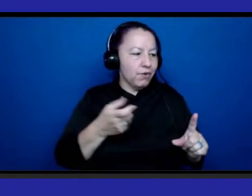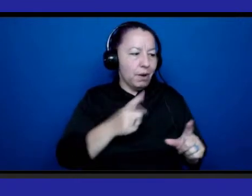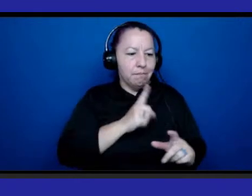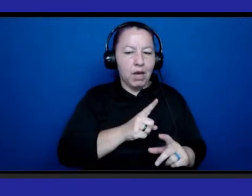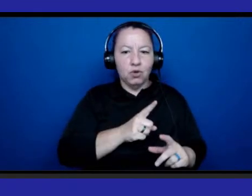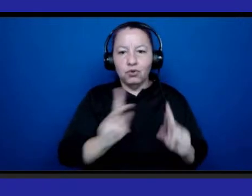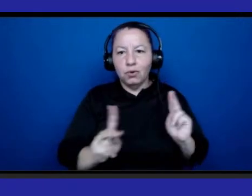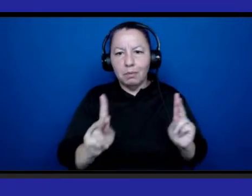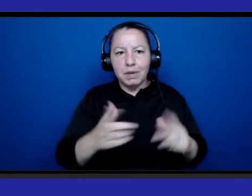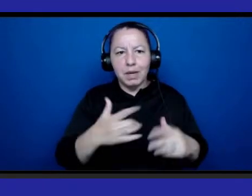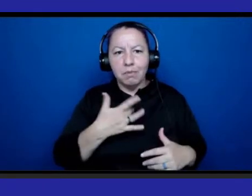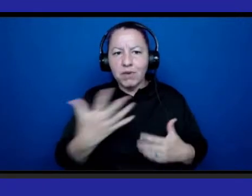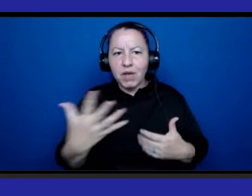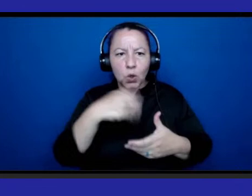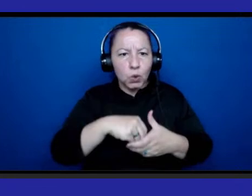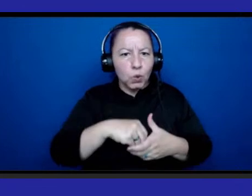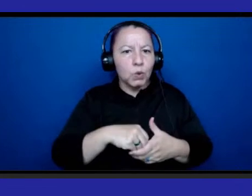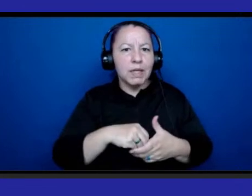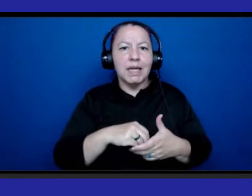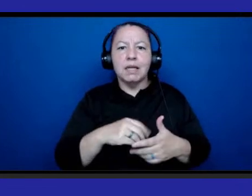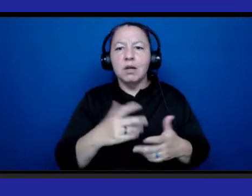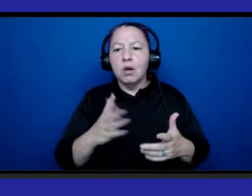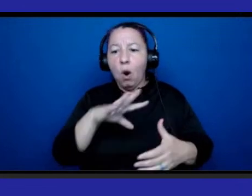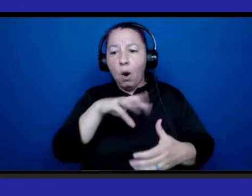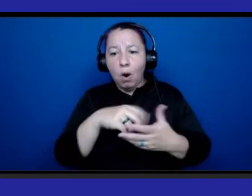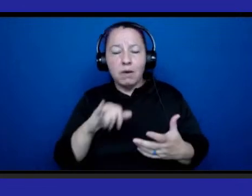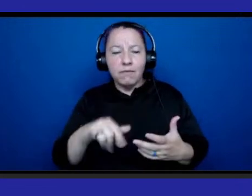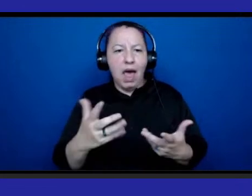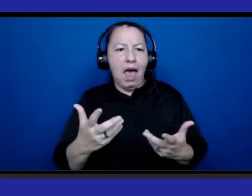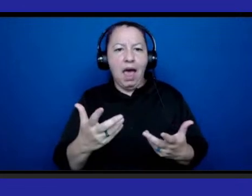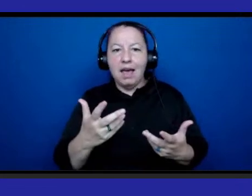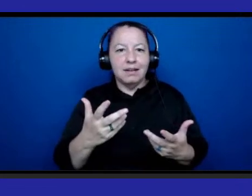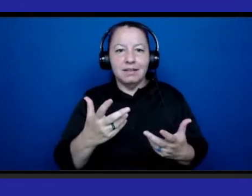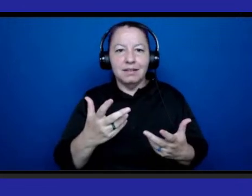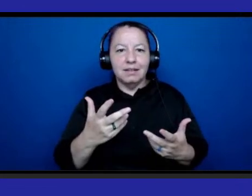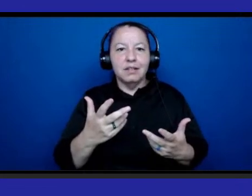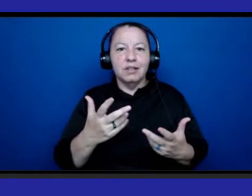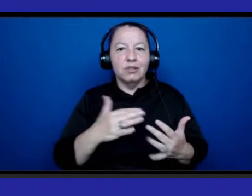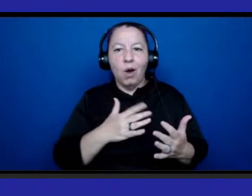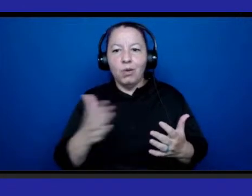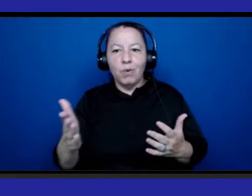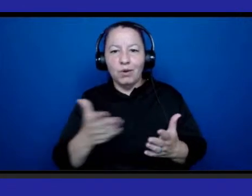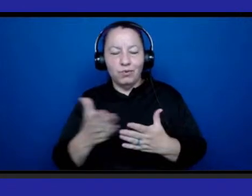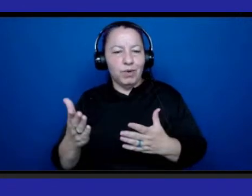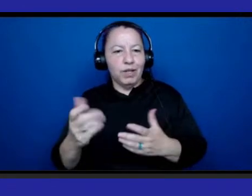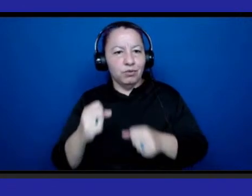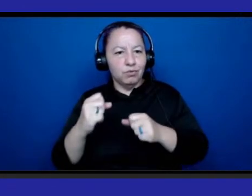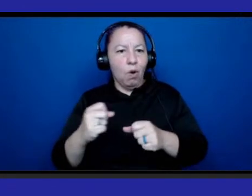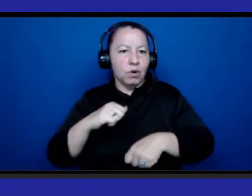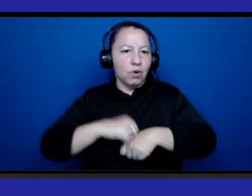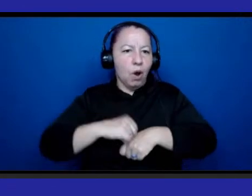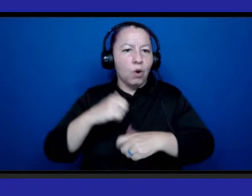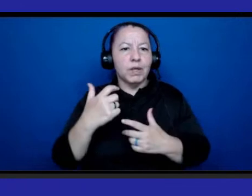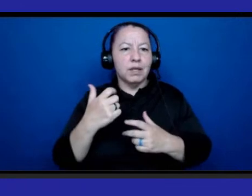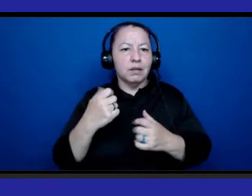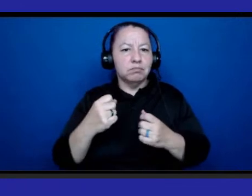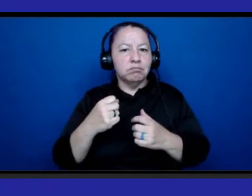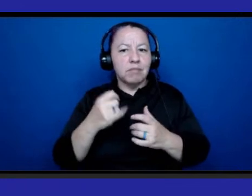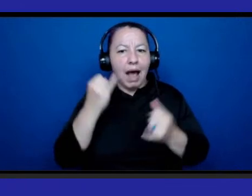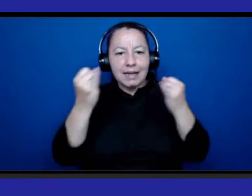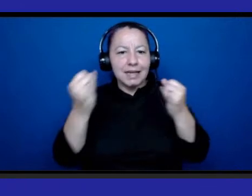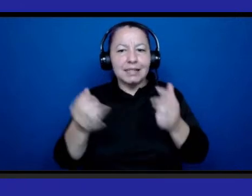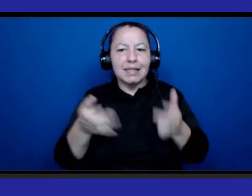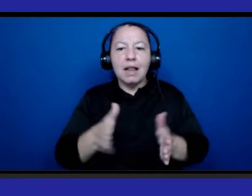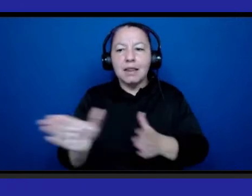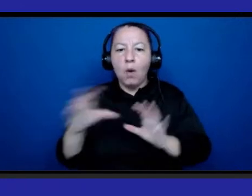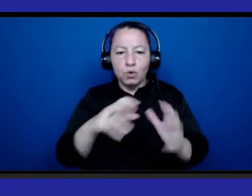feel included and are part of it to all the way like very concrete ideas and letting the groups develop their own ideas